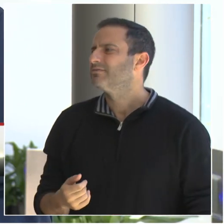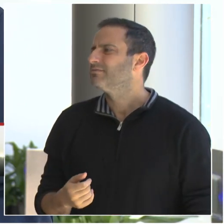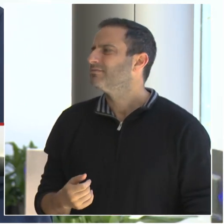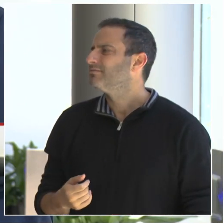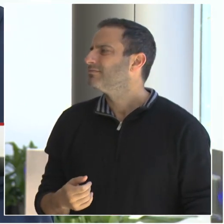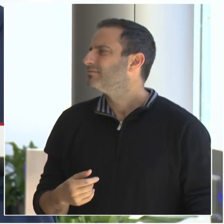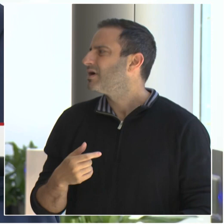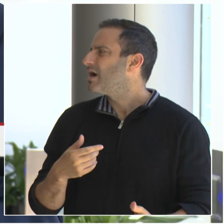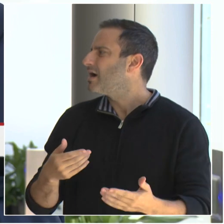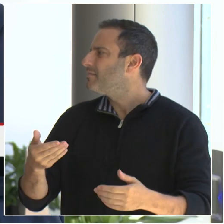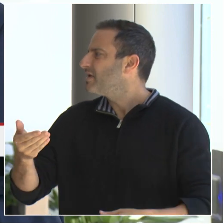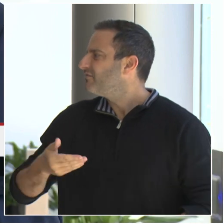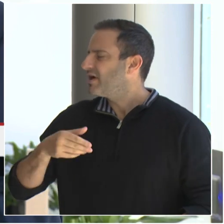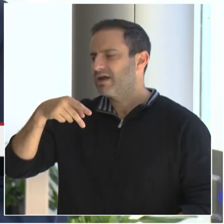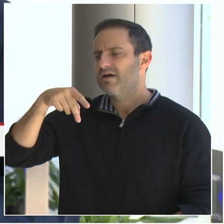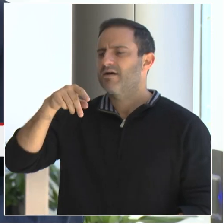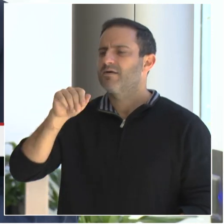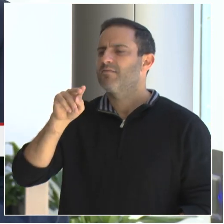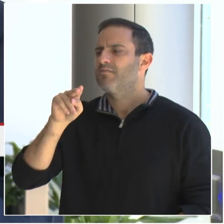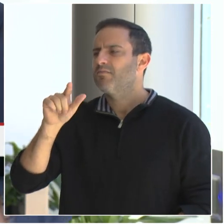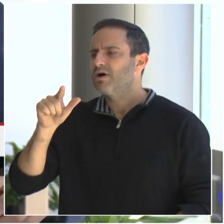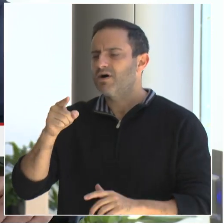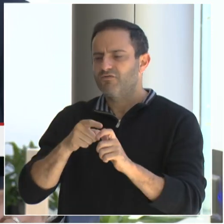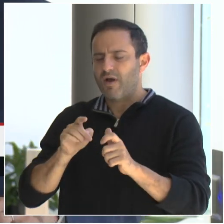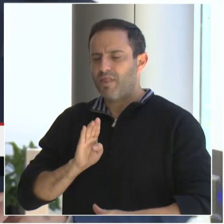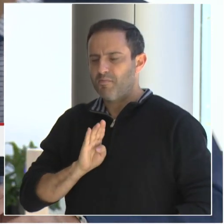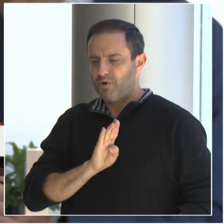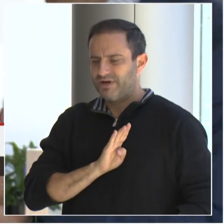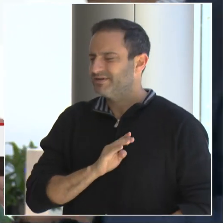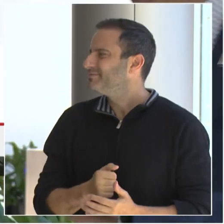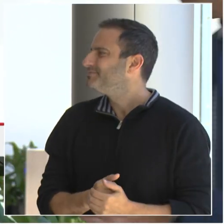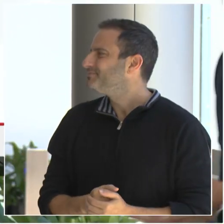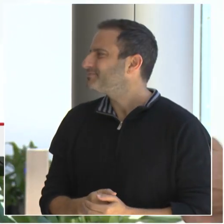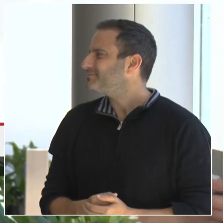Paul Schmedberg, to come up and give a few remarks on behalf of the entire board. Paul?